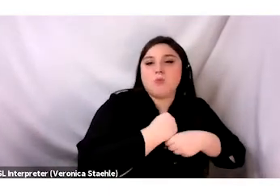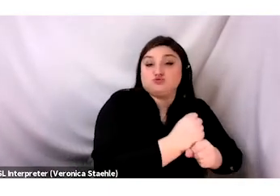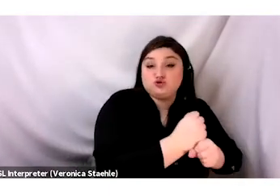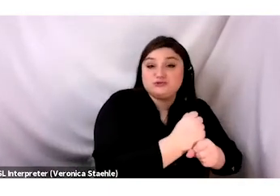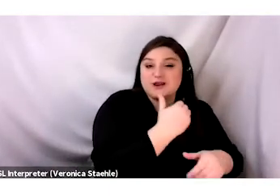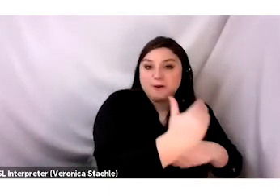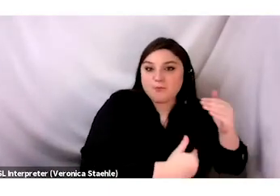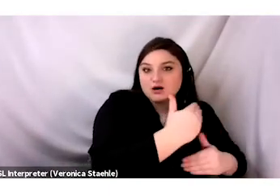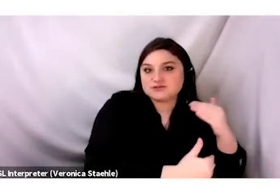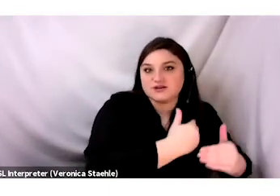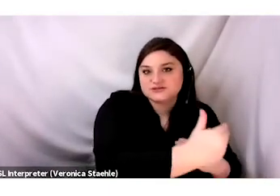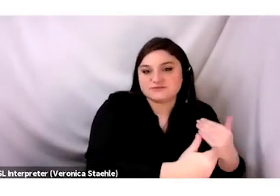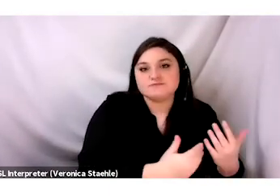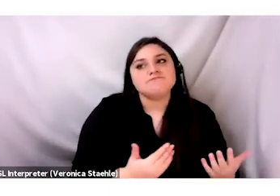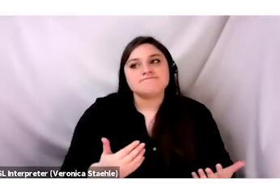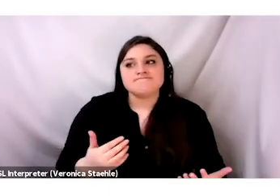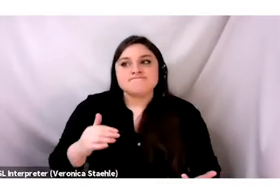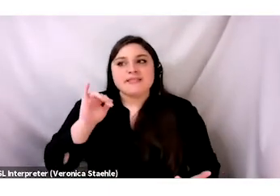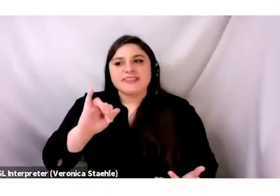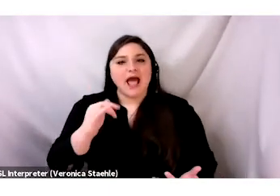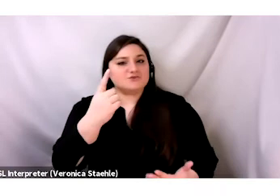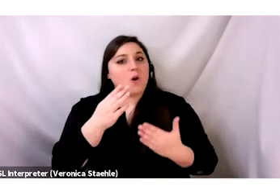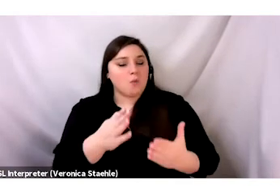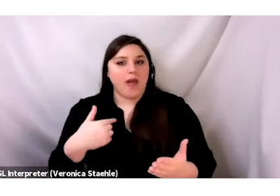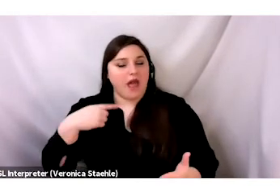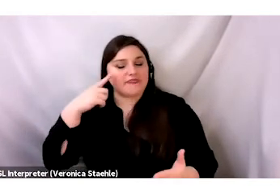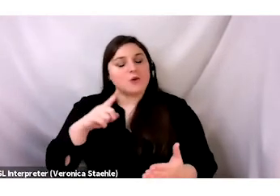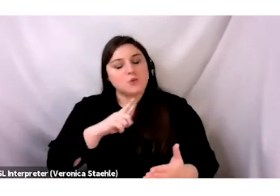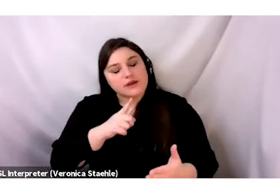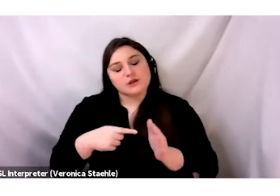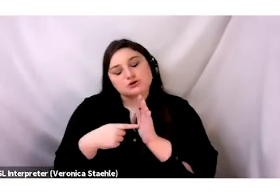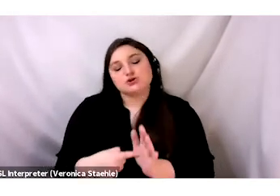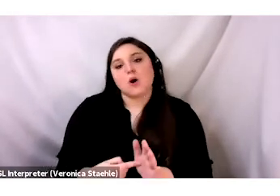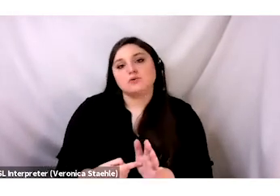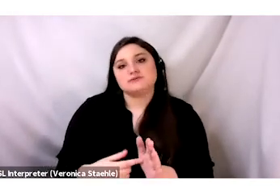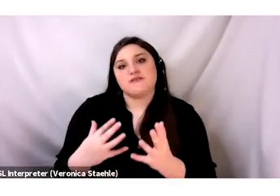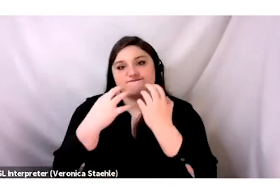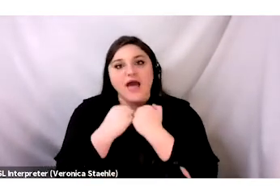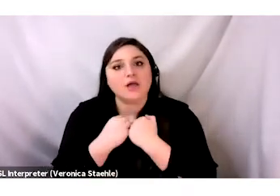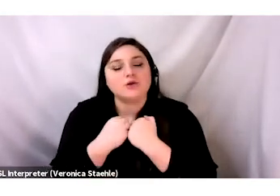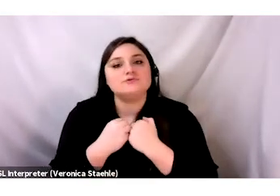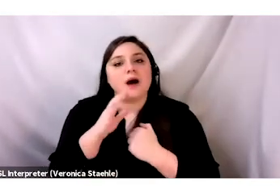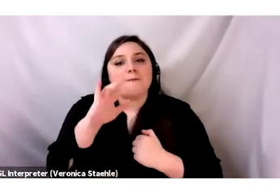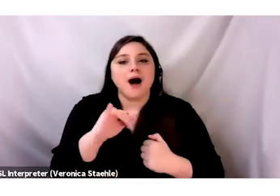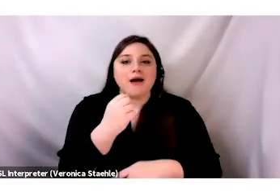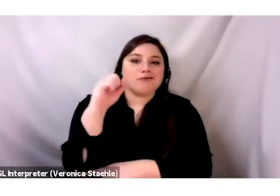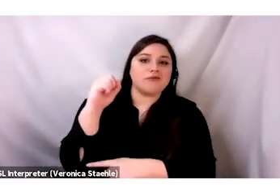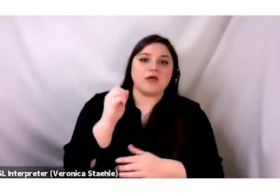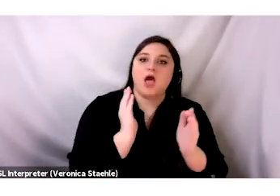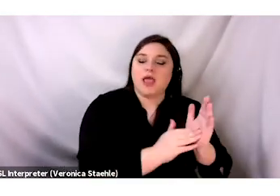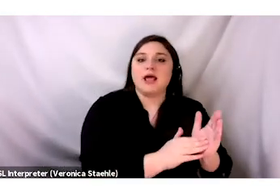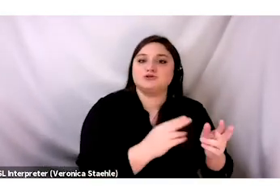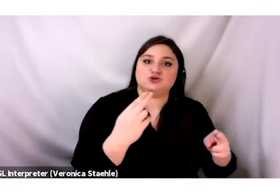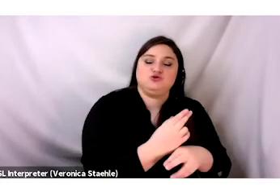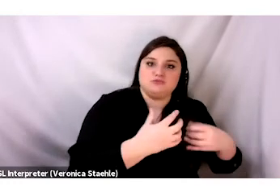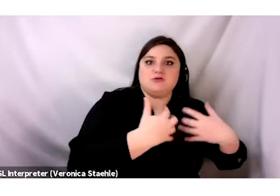I have found that that's sort of a way to reflect these spiritual values, absolutely. And I think it also feeds into this notion